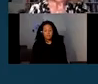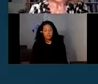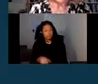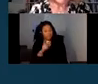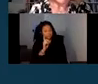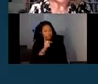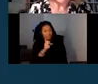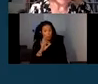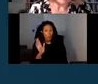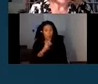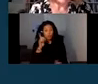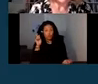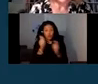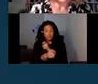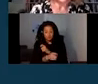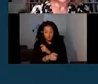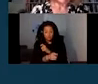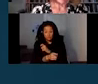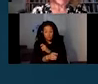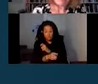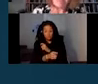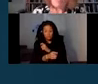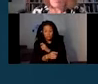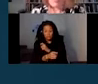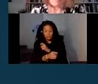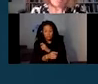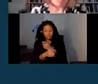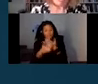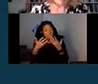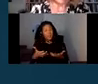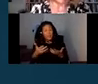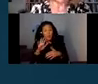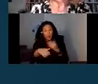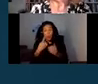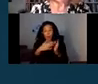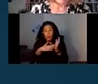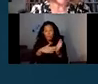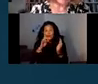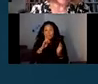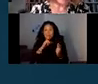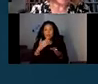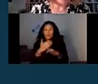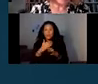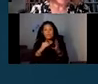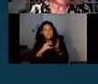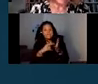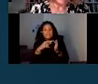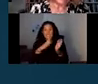But that has all changed. There are now over a million women working in the STEM